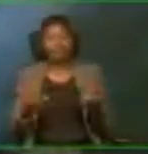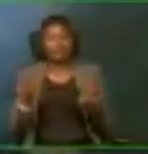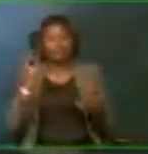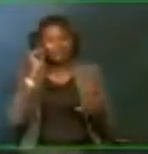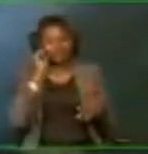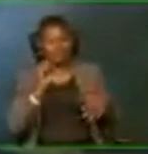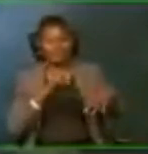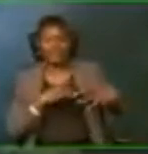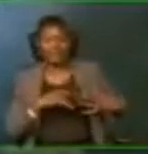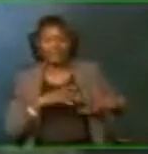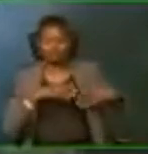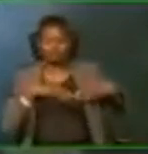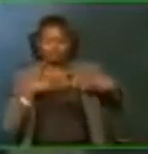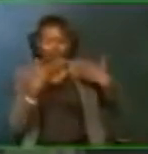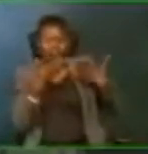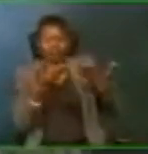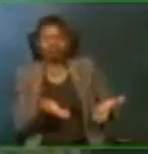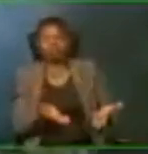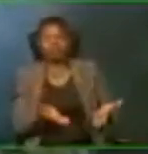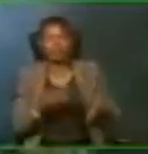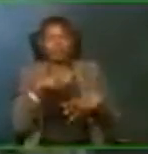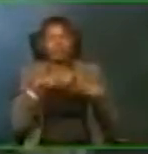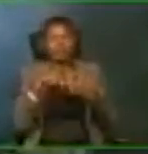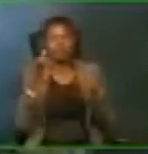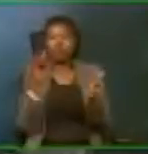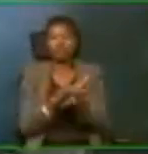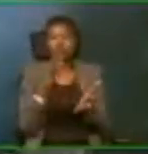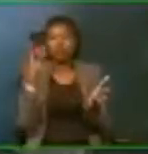heart about that question.